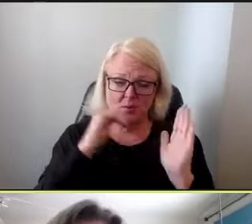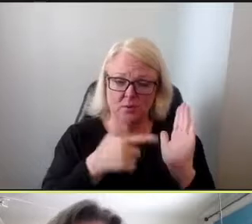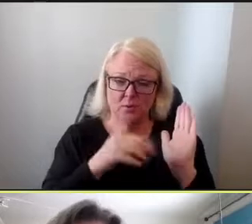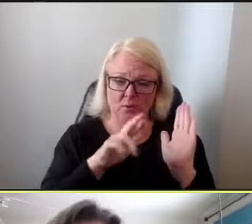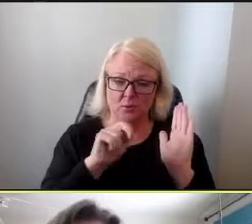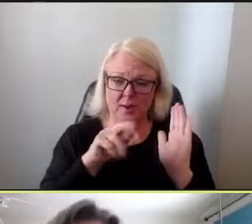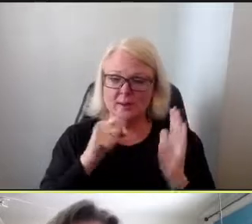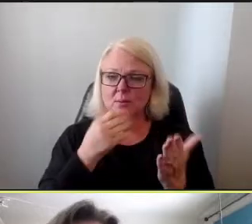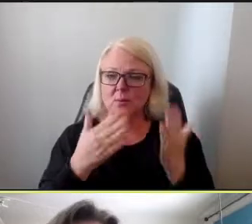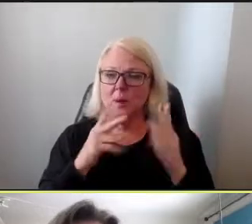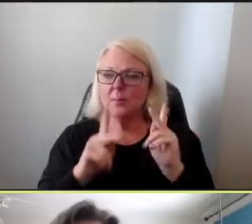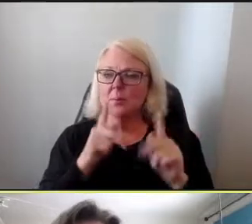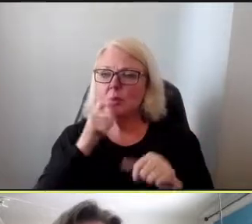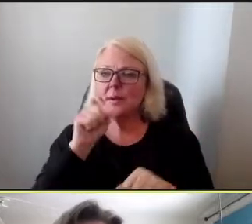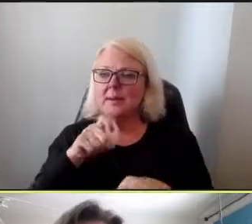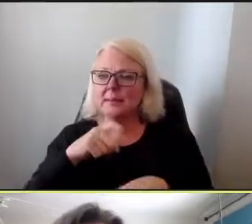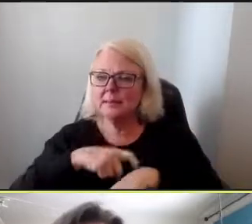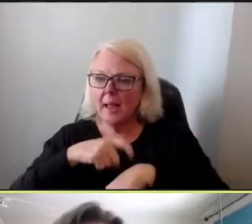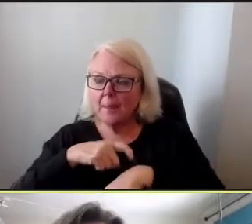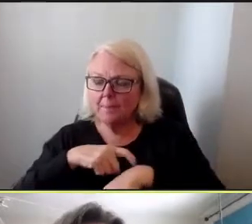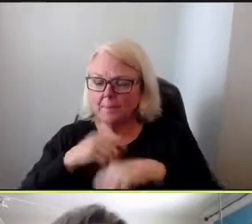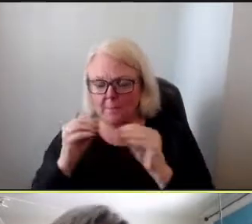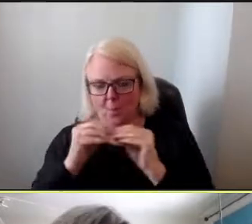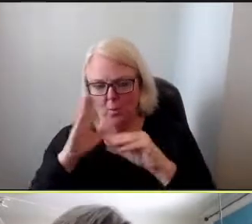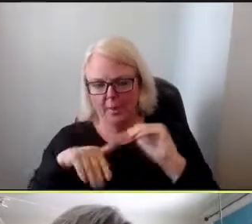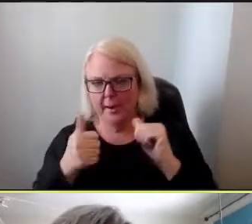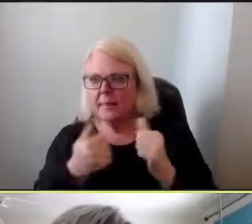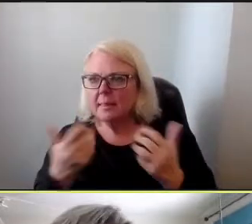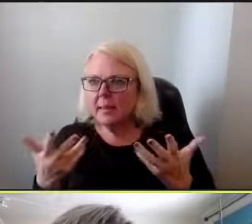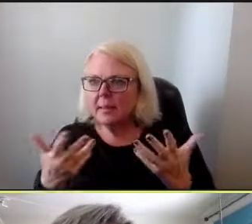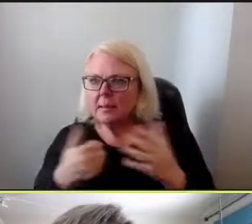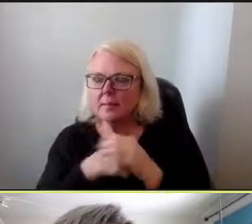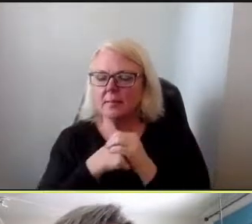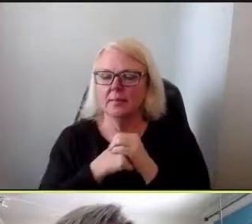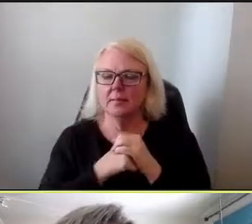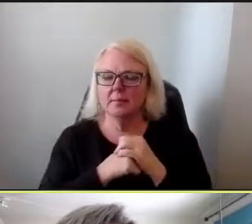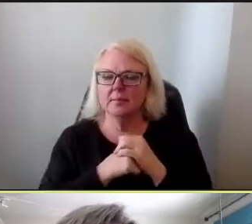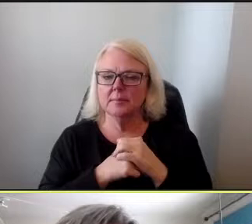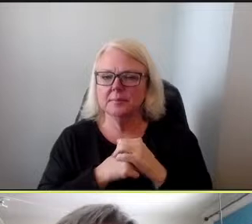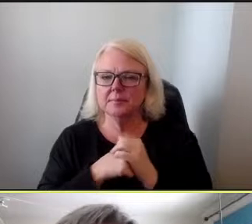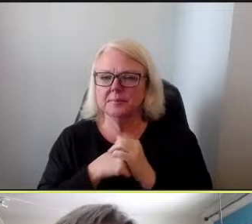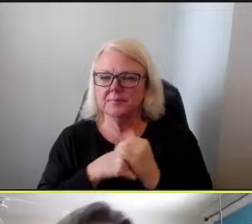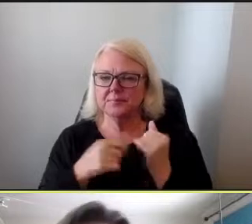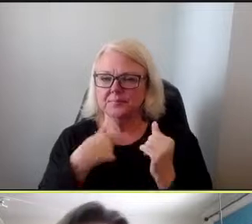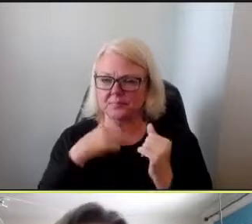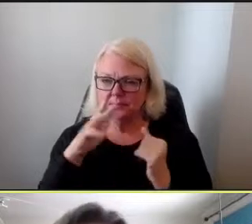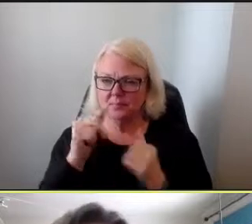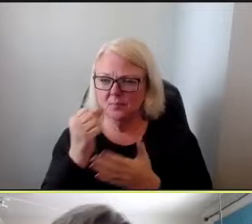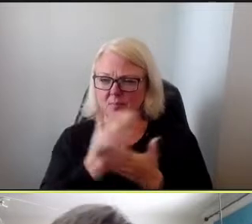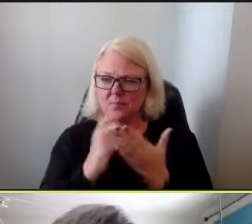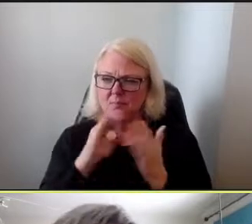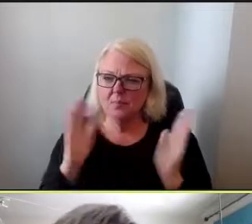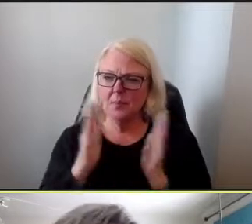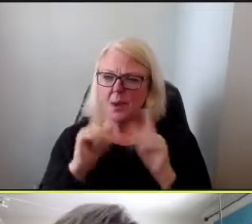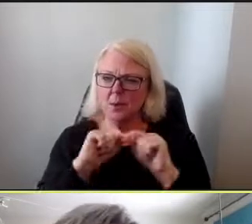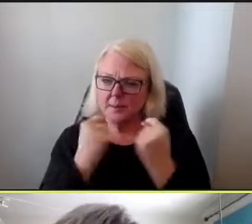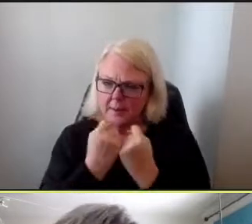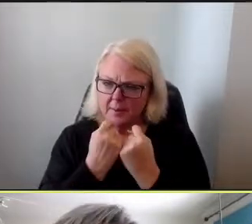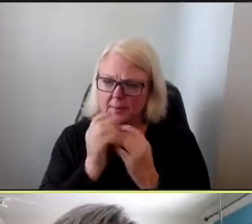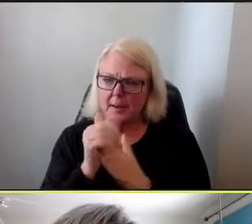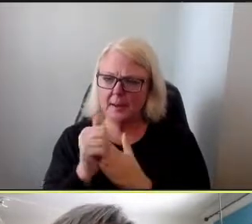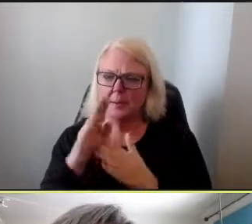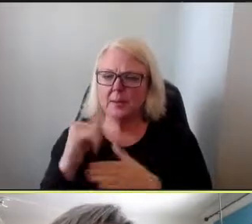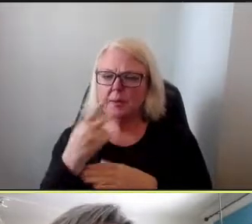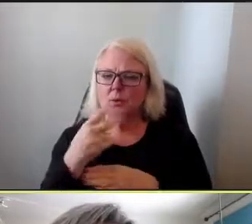were probably the people who needed time more than anything else. I was part of a small team led by two women of